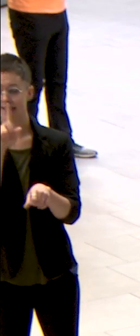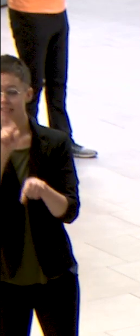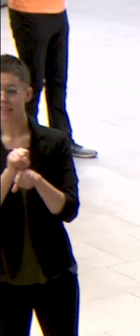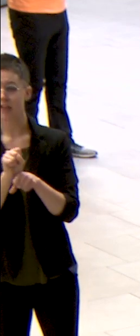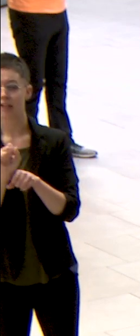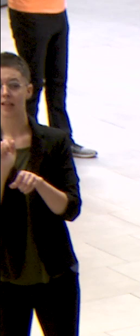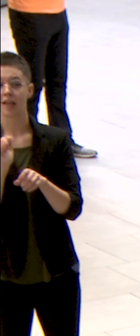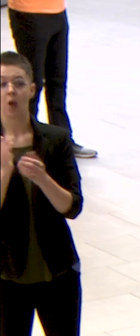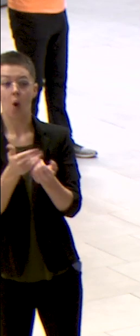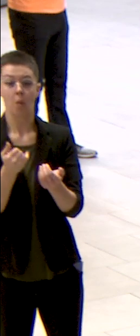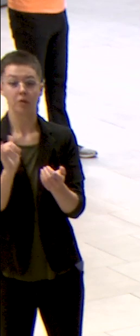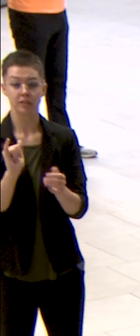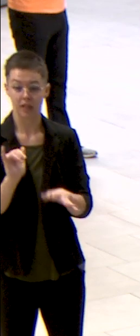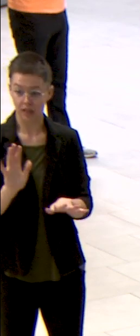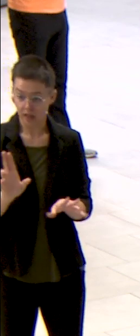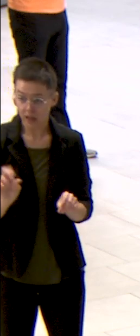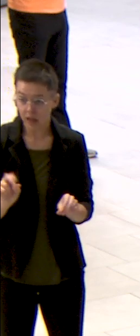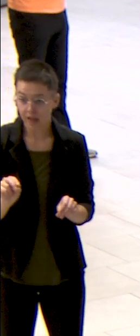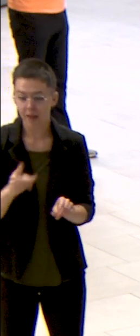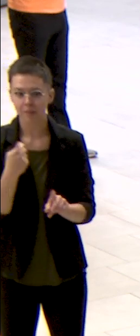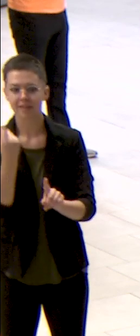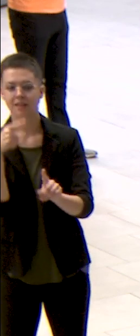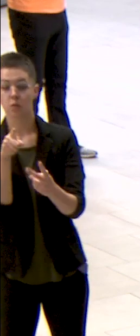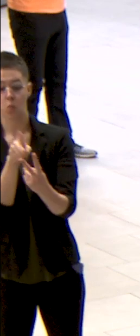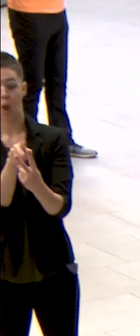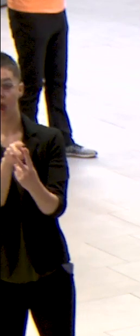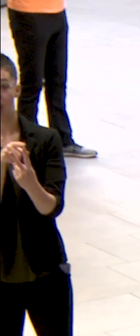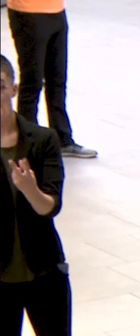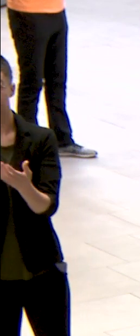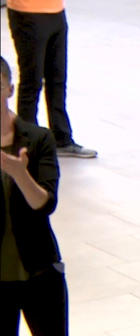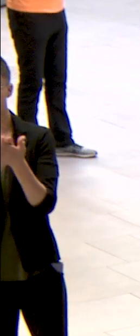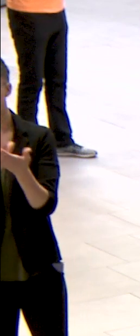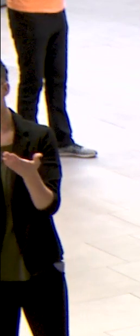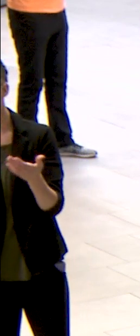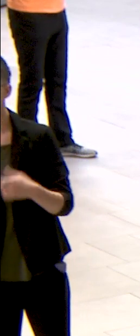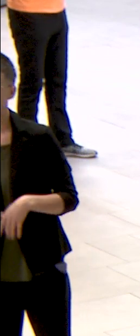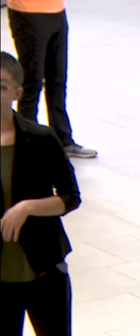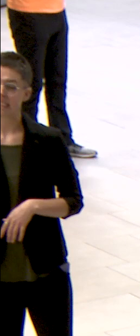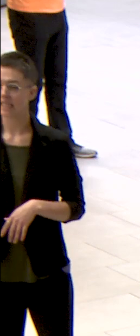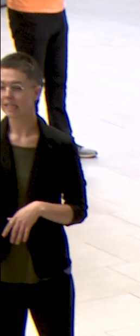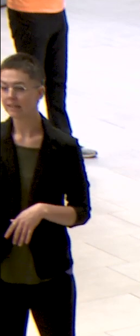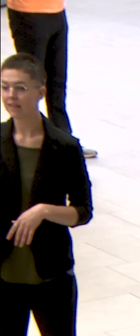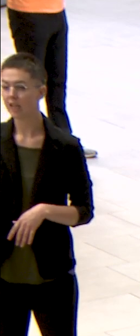to blows because one of them believed that it's apparently there's Eastern vinegar based and then there's like